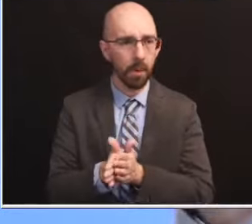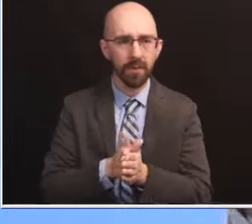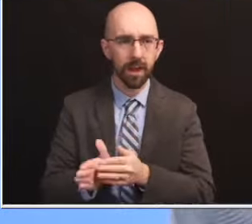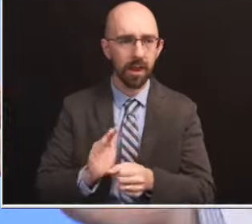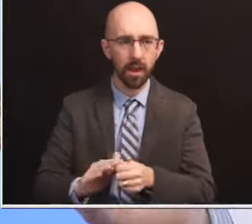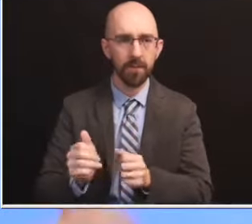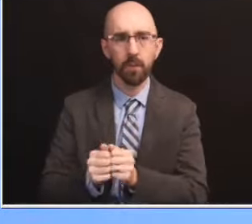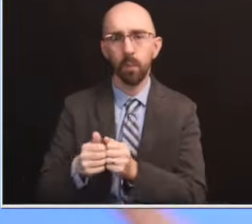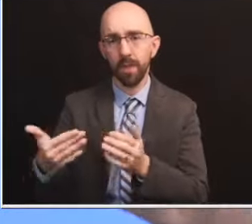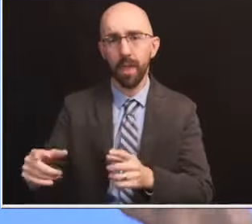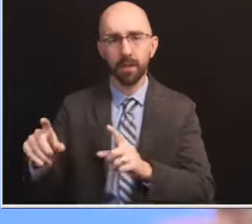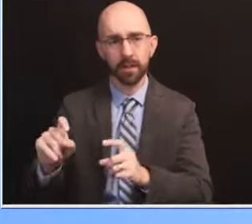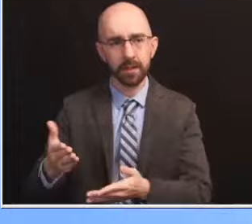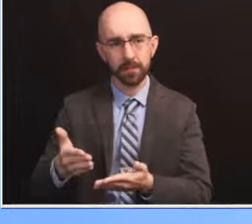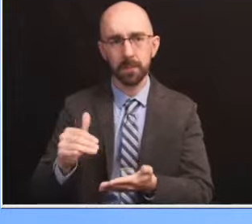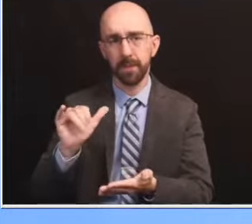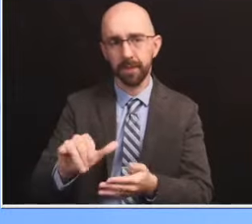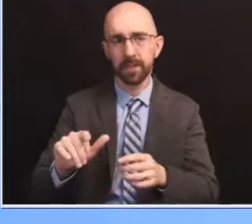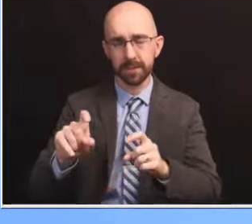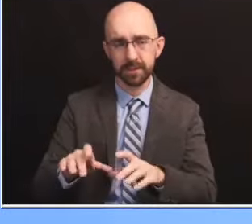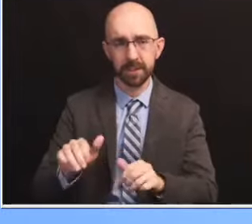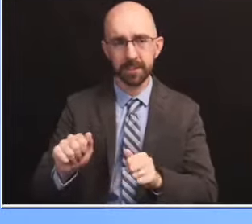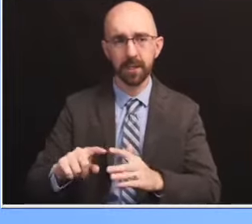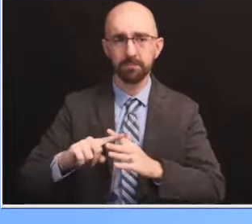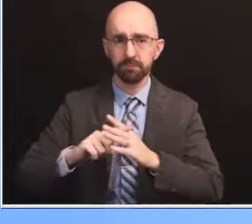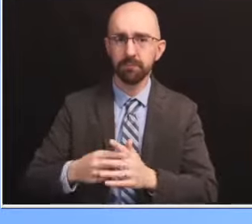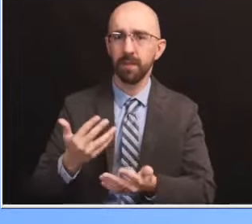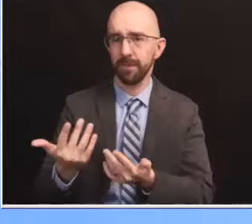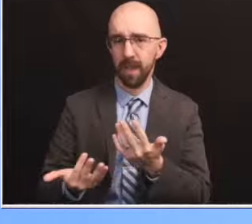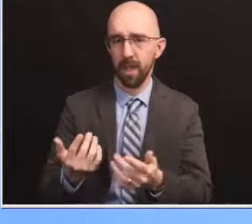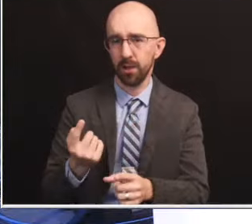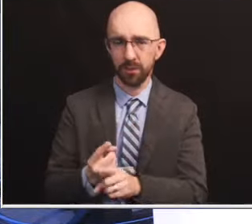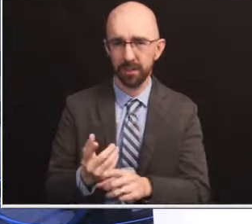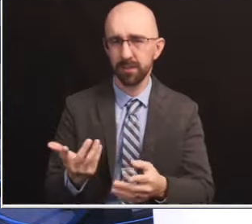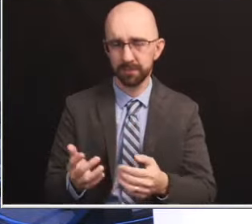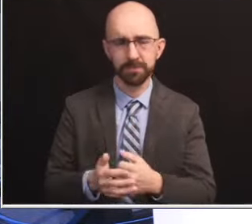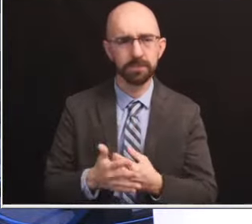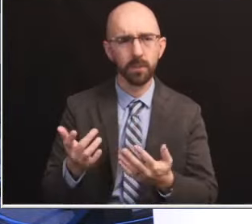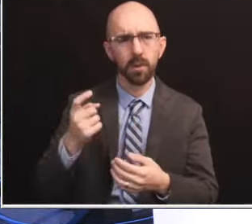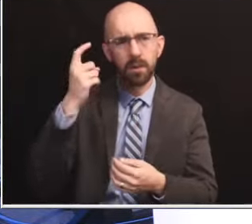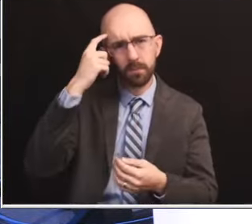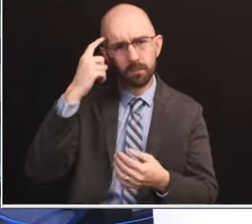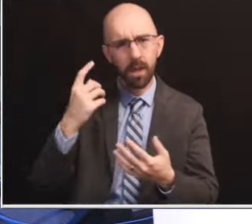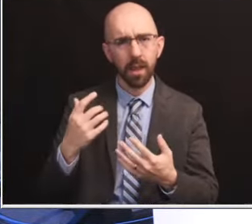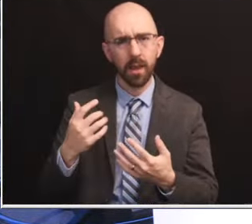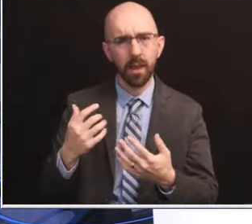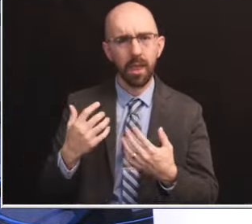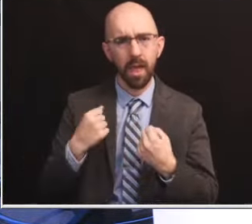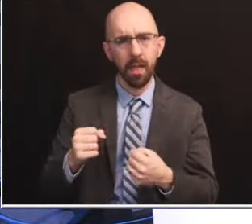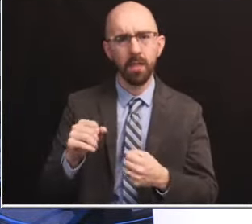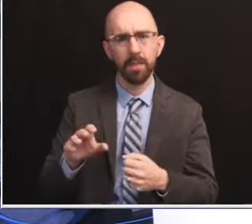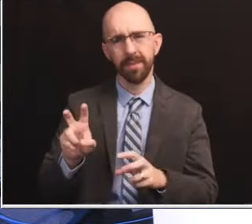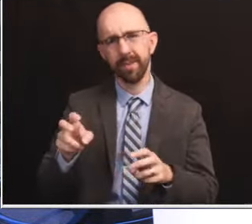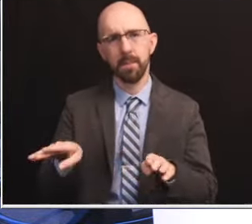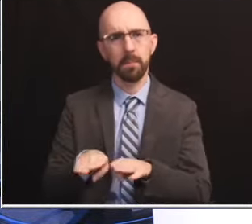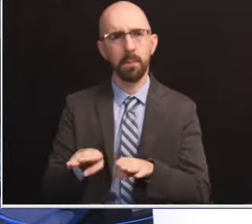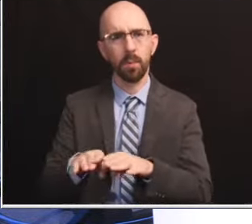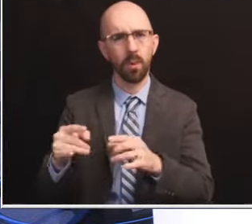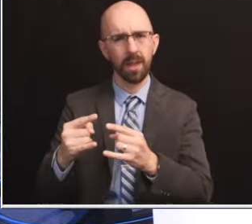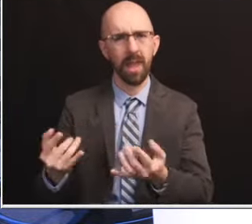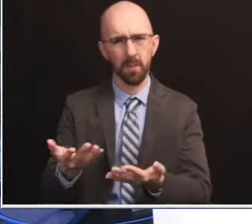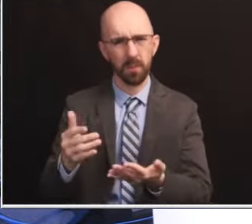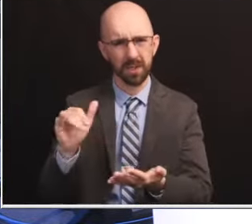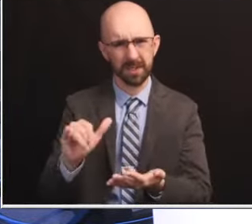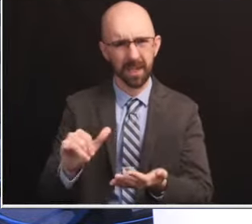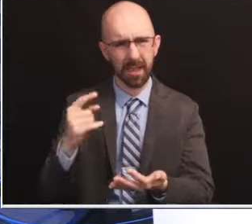maybe that's the test that sparks the fire, right? Yeah. So. What is the Brain Health Boot Camp, the Alzheimer's Disease Research Center Brain Health Boot